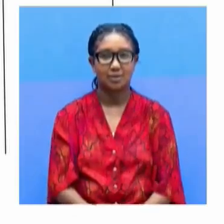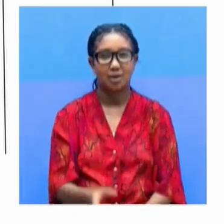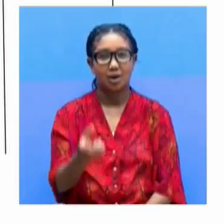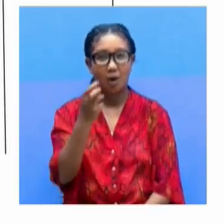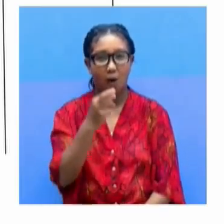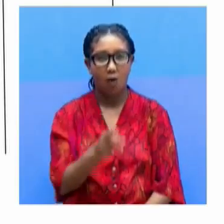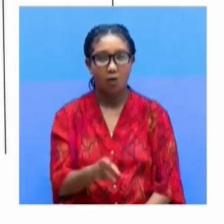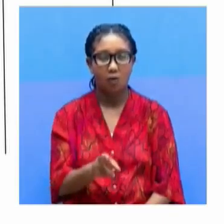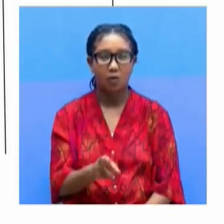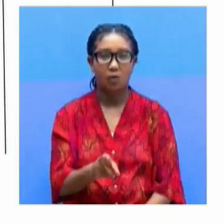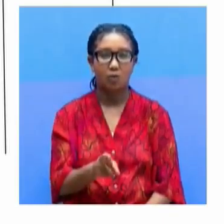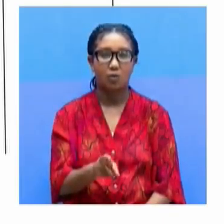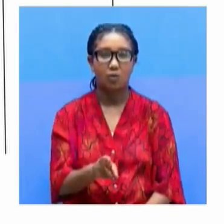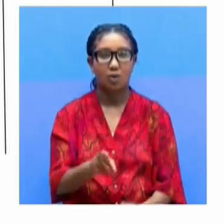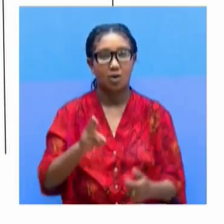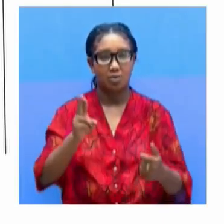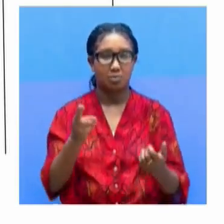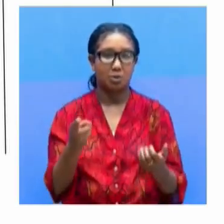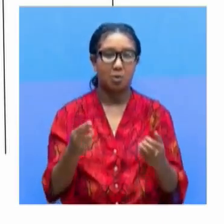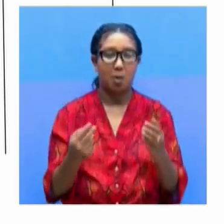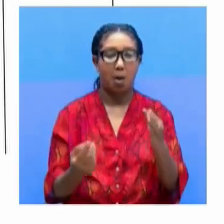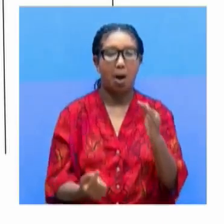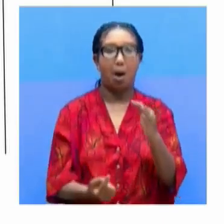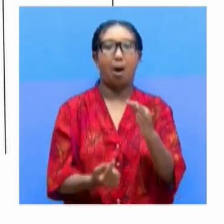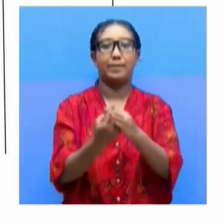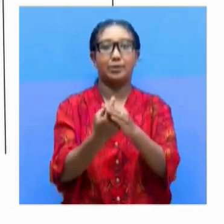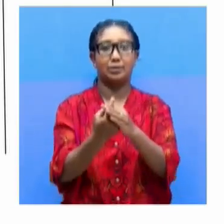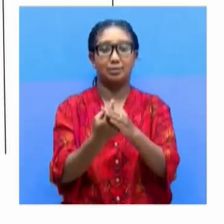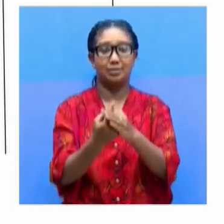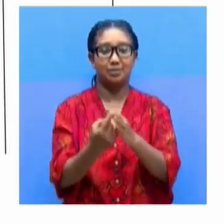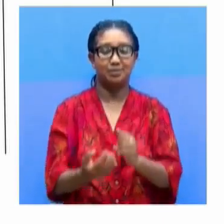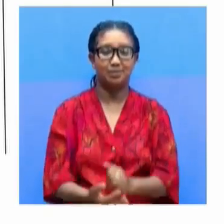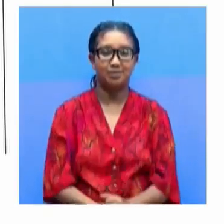or happened.